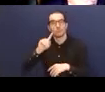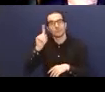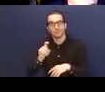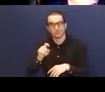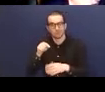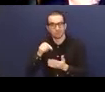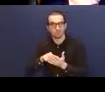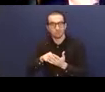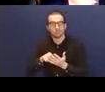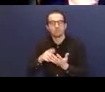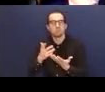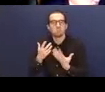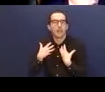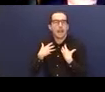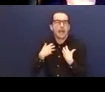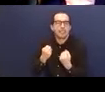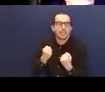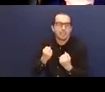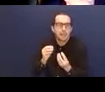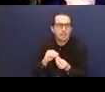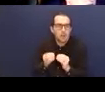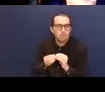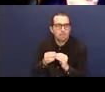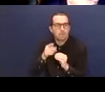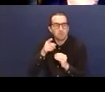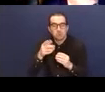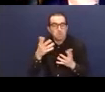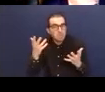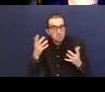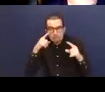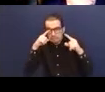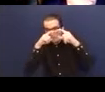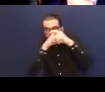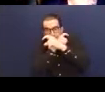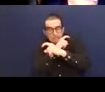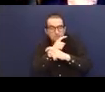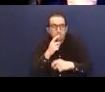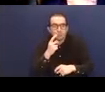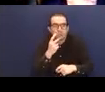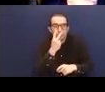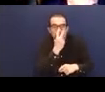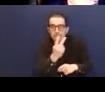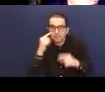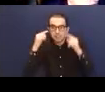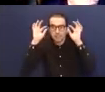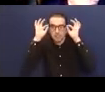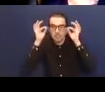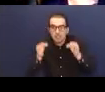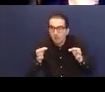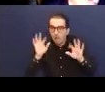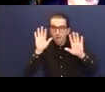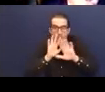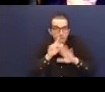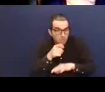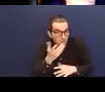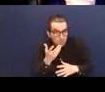even if using a hearing aid? Do you have difficulty walking or climbing steps? Do you have difficulty remembering or concentrating? Do